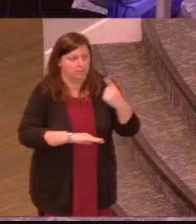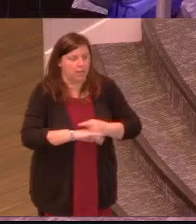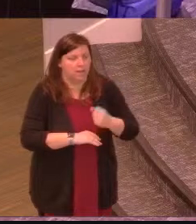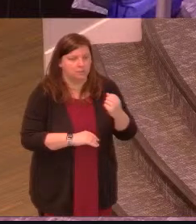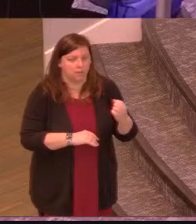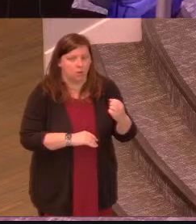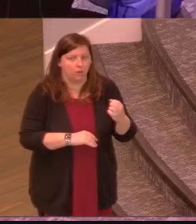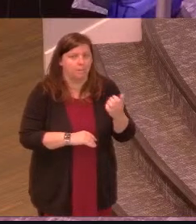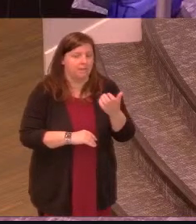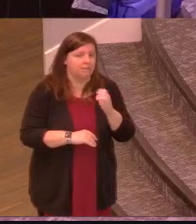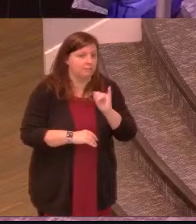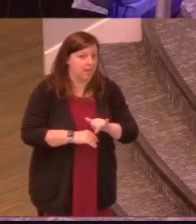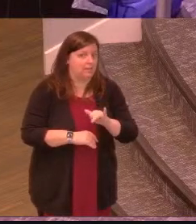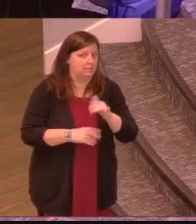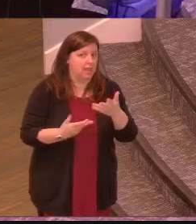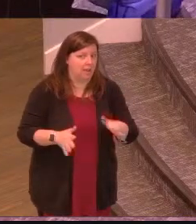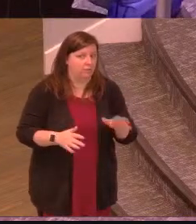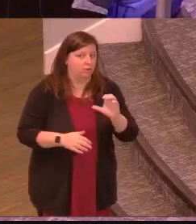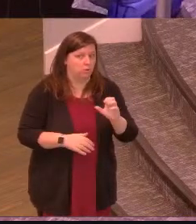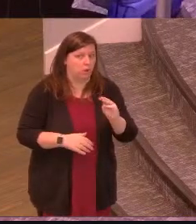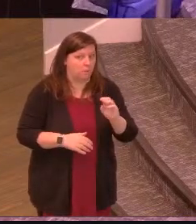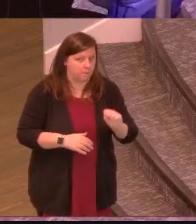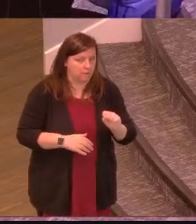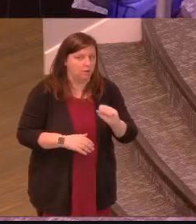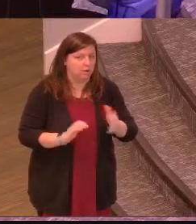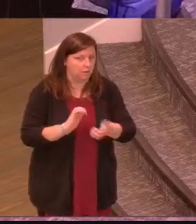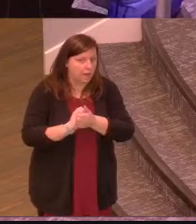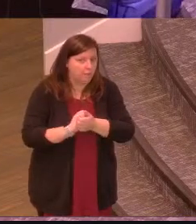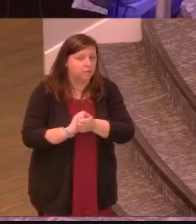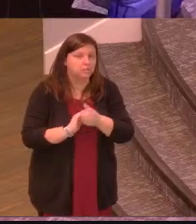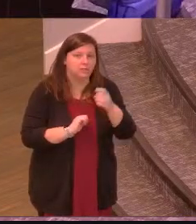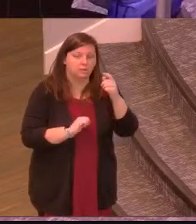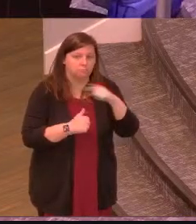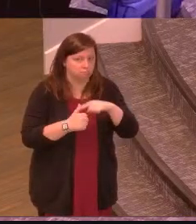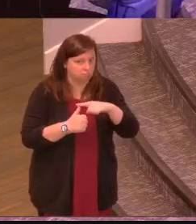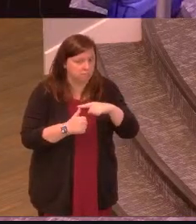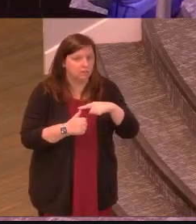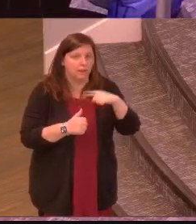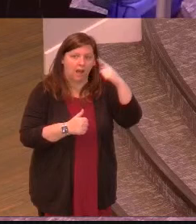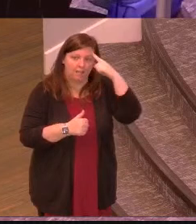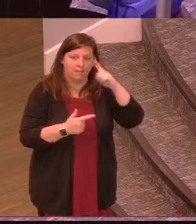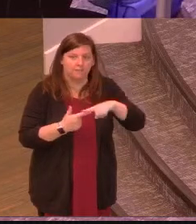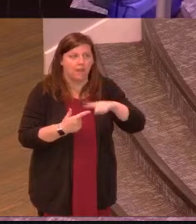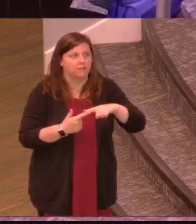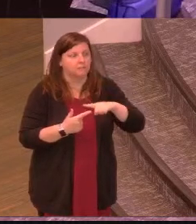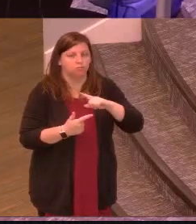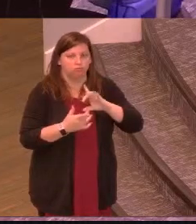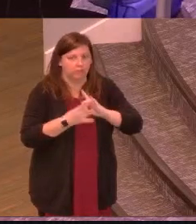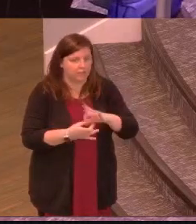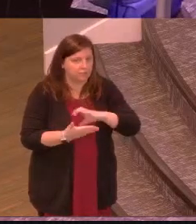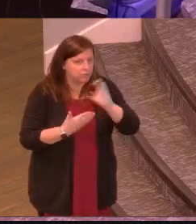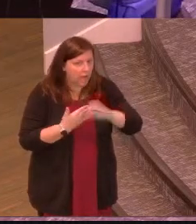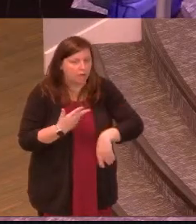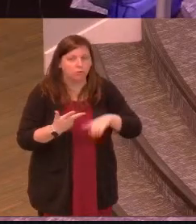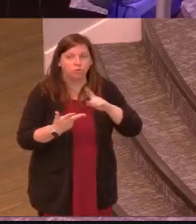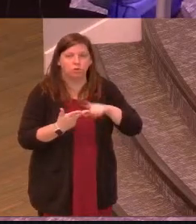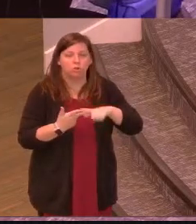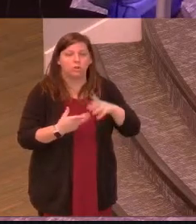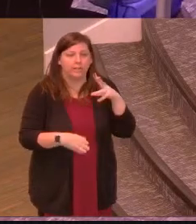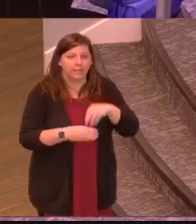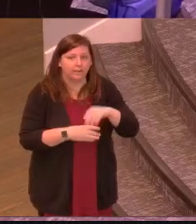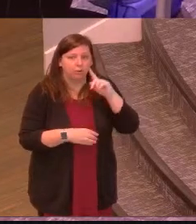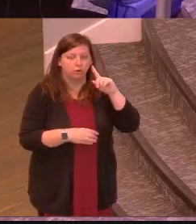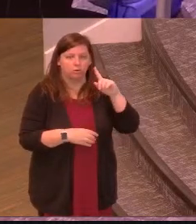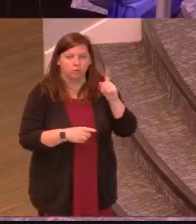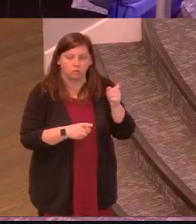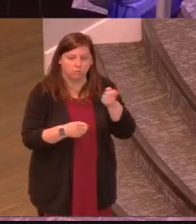cross-departmental collaboration, I think that's calendar, I think that's intergovernmental collaboration, but